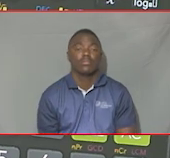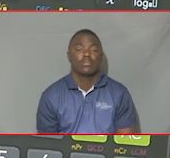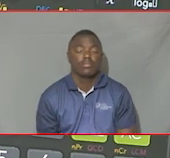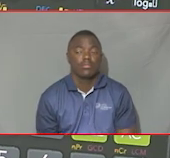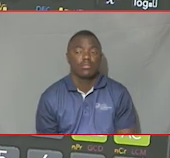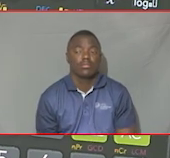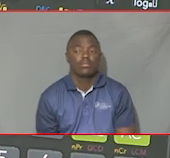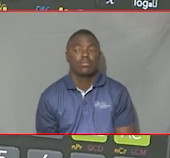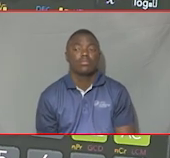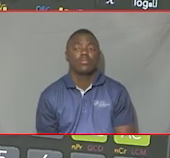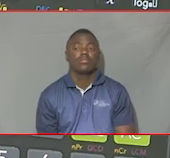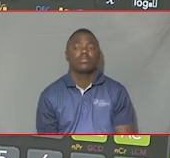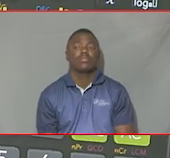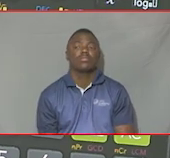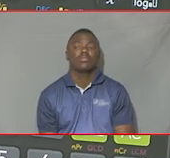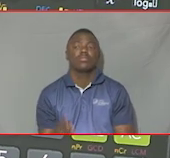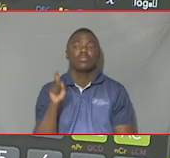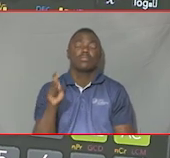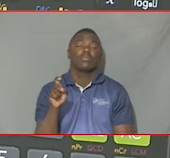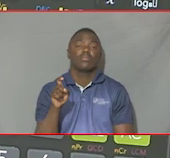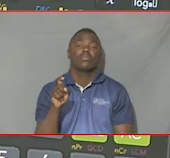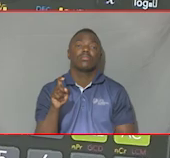Popularity score is X. Usually,